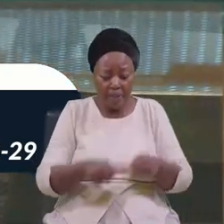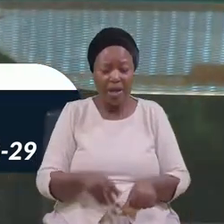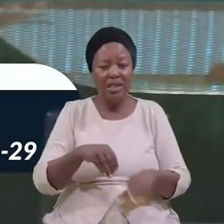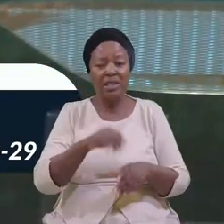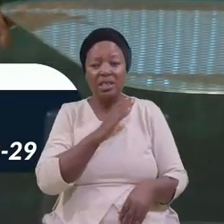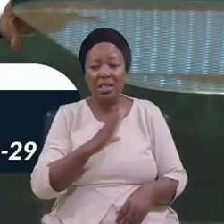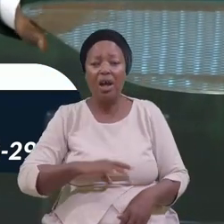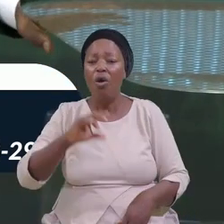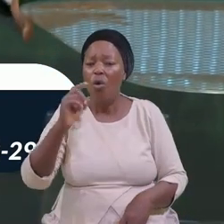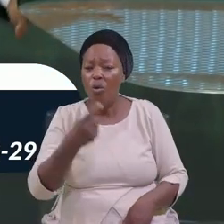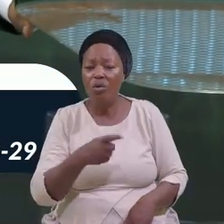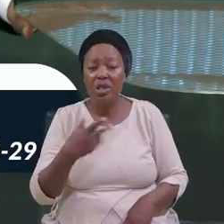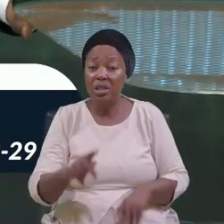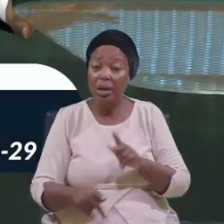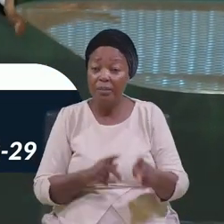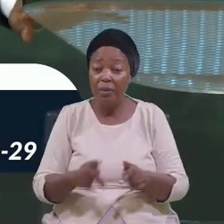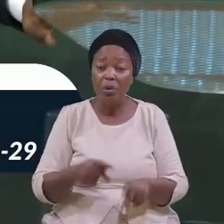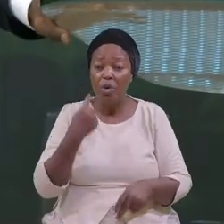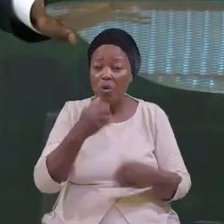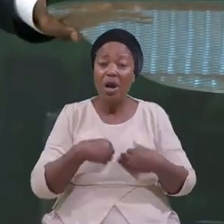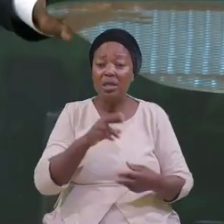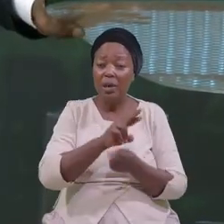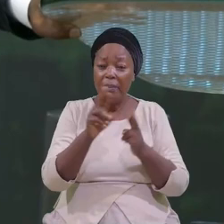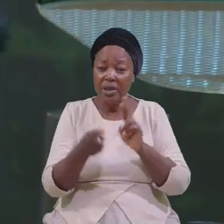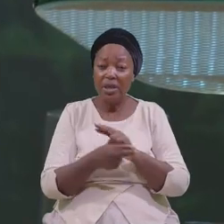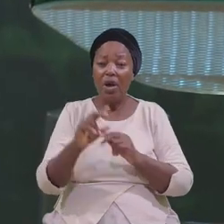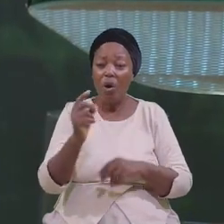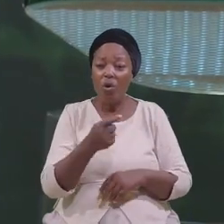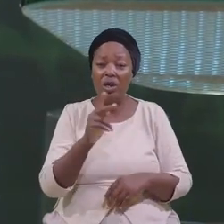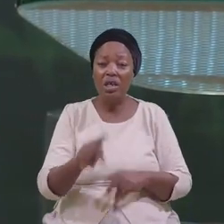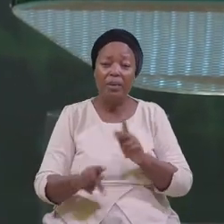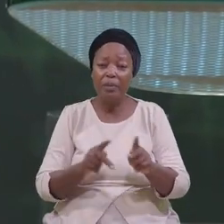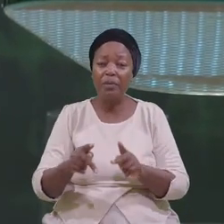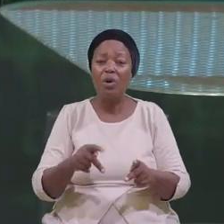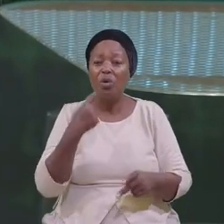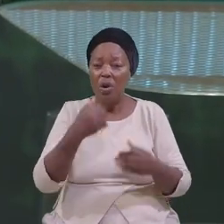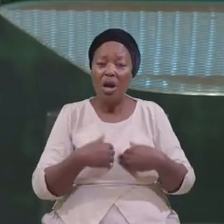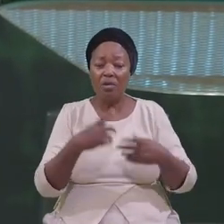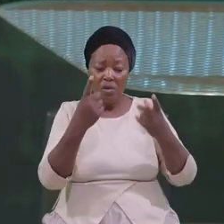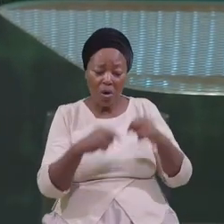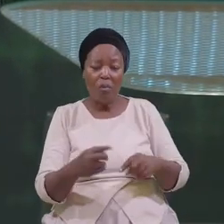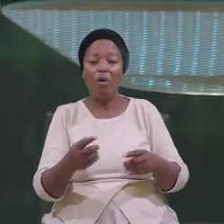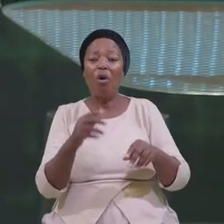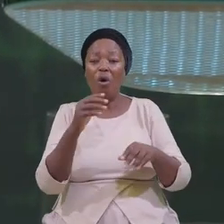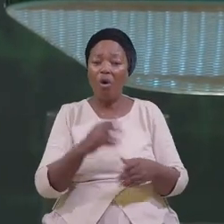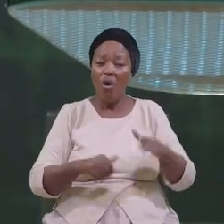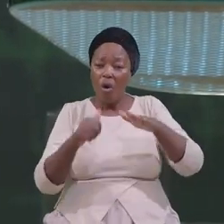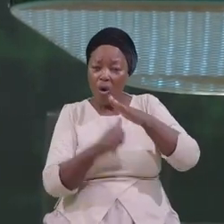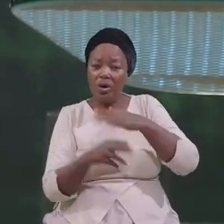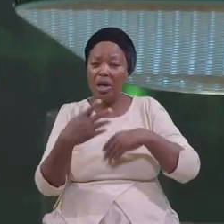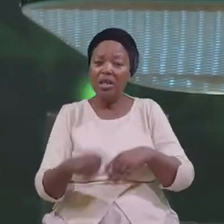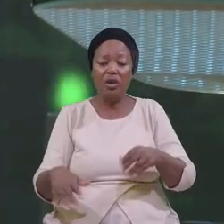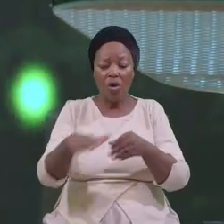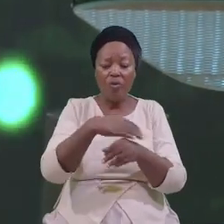Christ. Only the people who have repented, only the people who have come under the cover of the blood of the